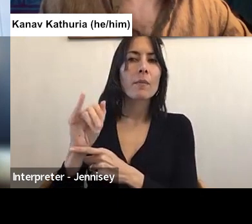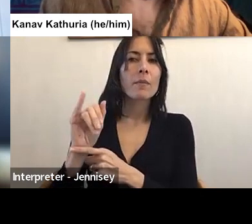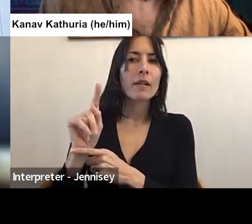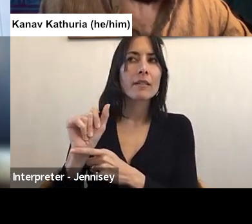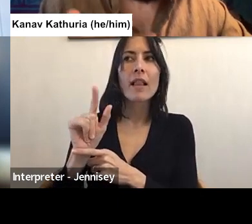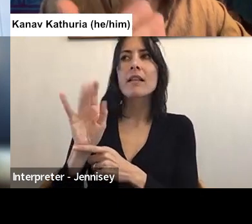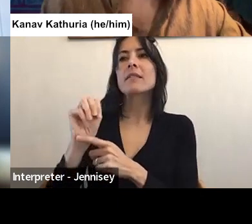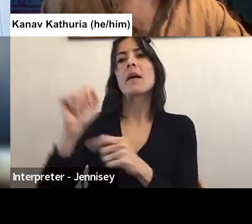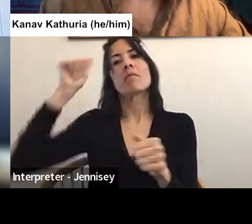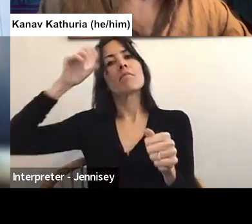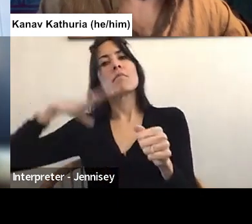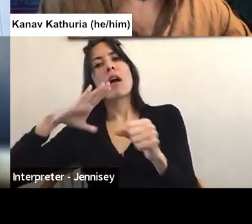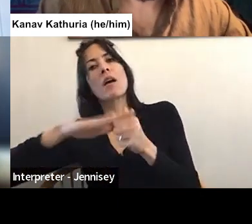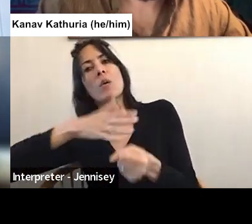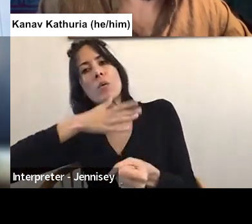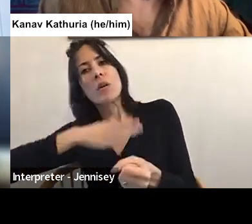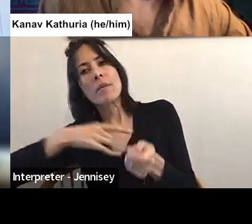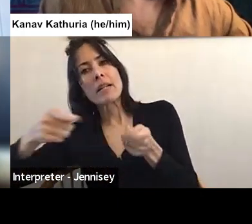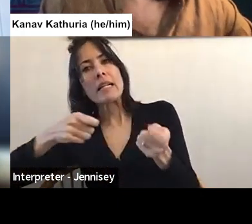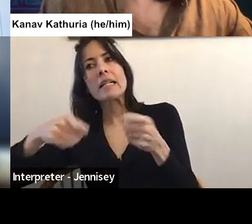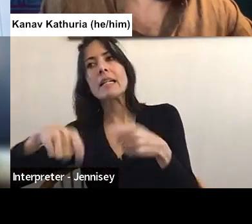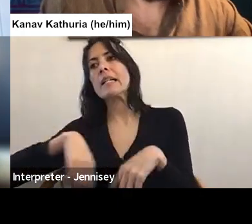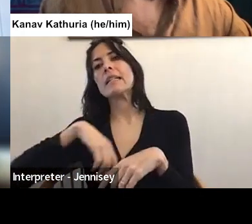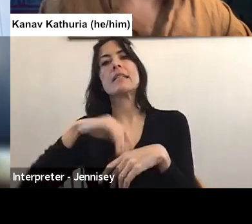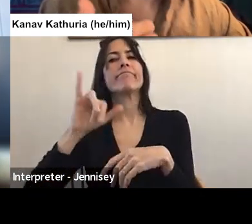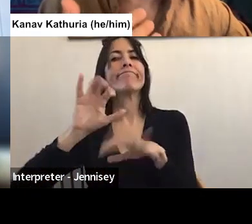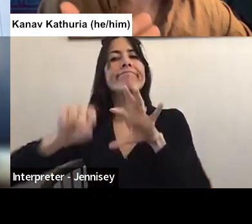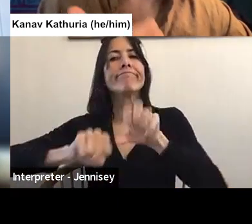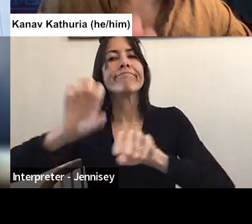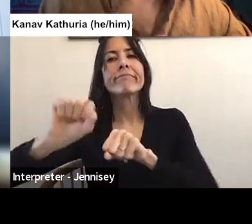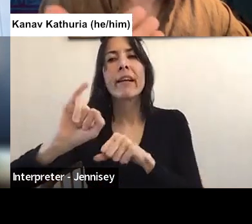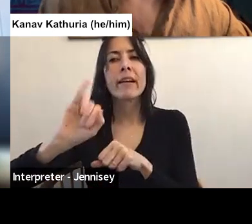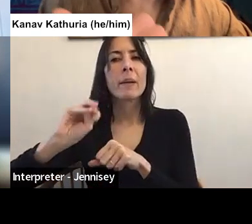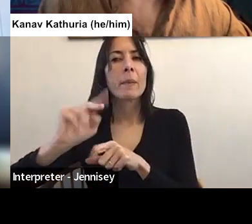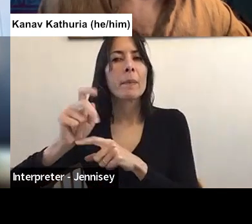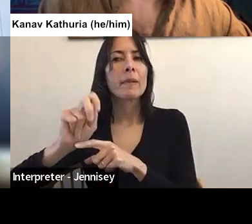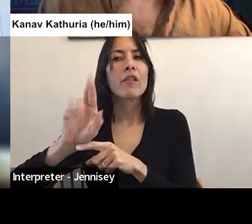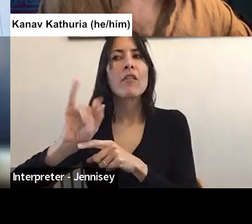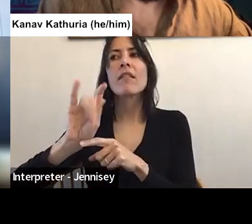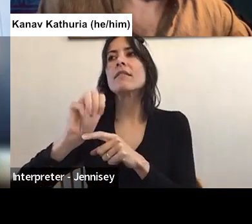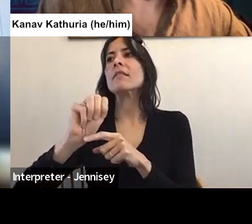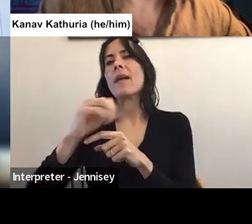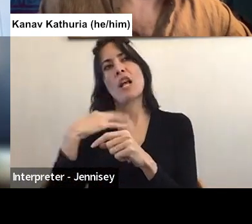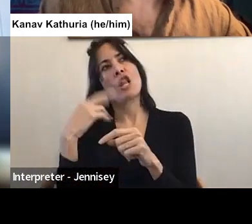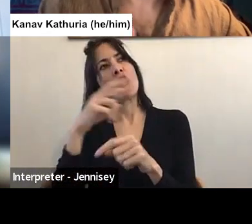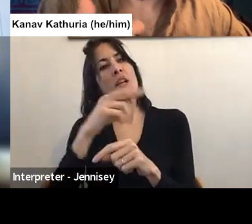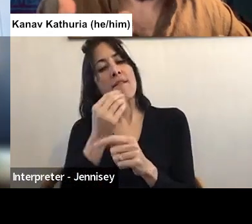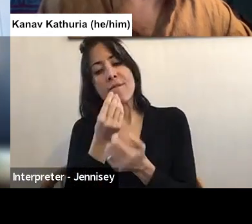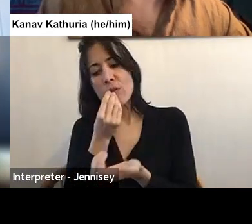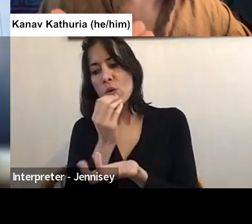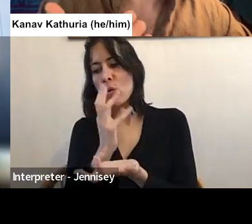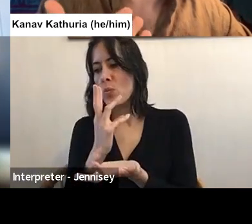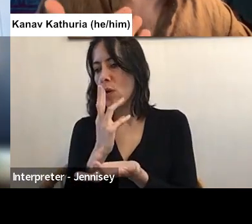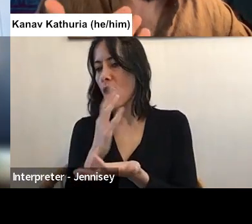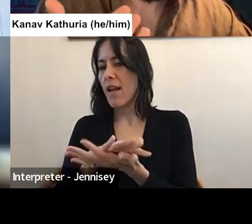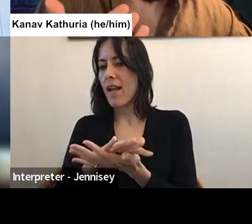ableism, and ultimately the nation state itself. Just looking at, again, food, water, air, land under capitalism, how they're